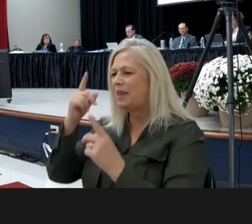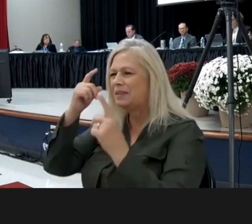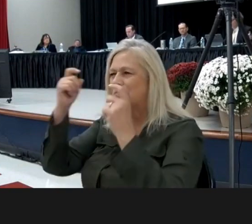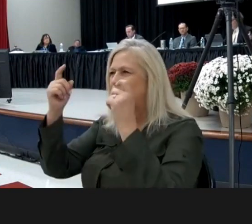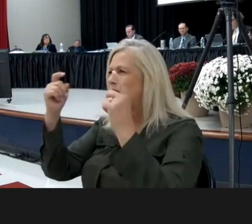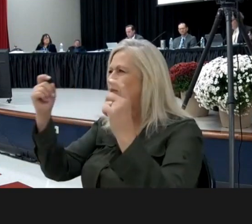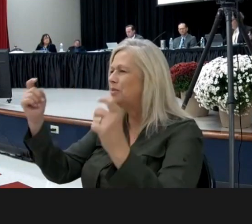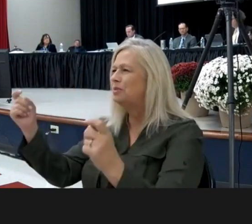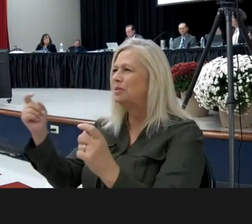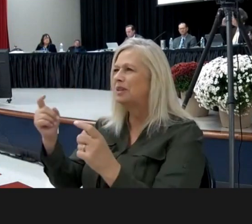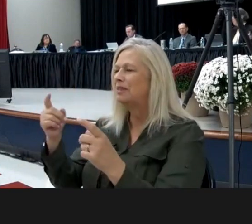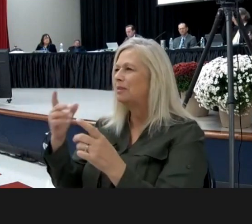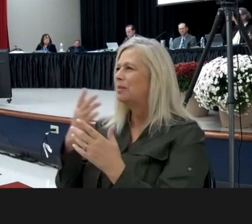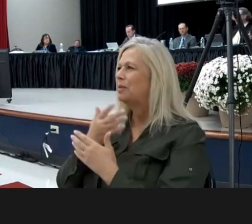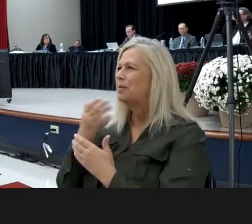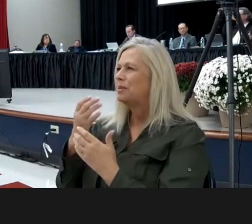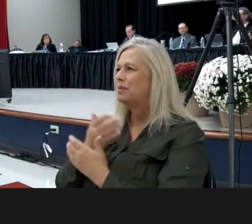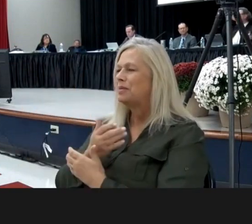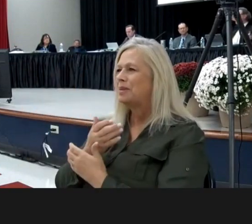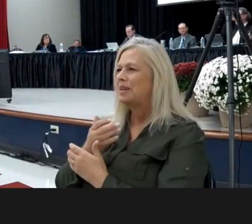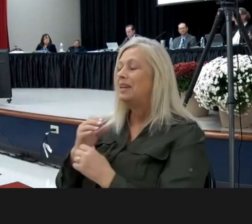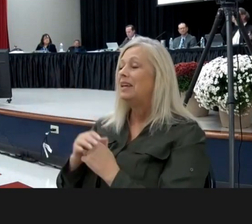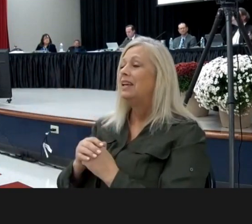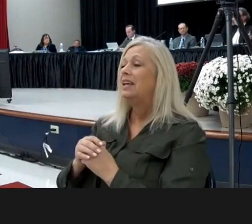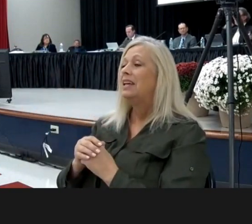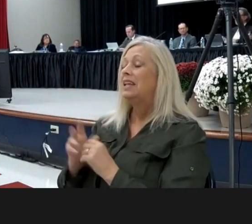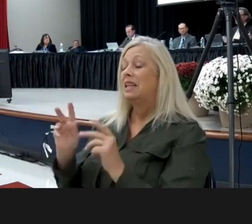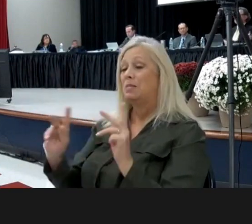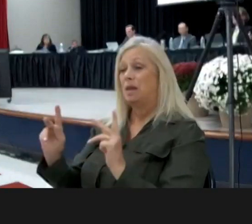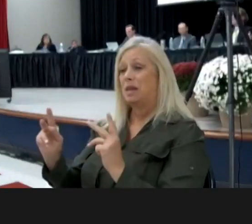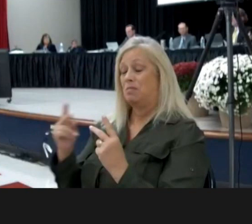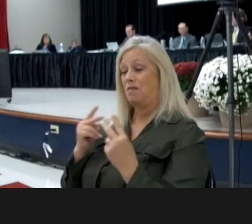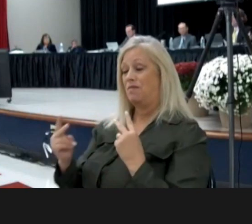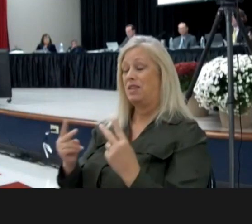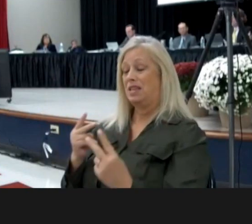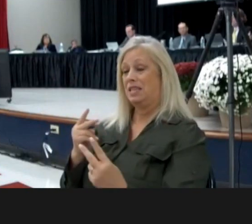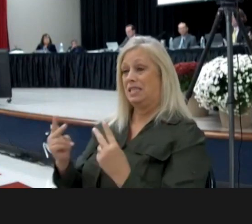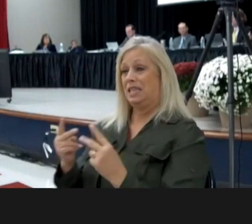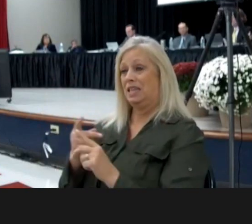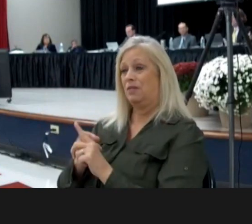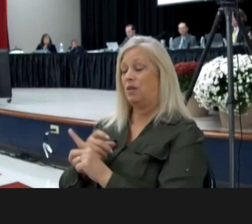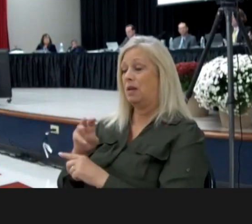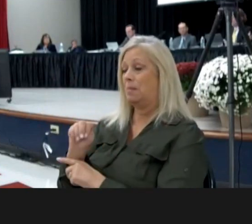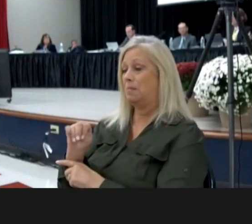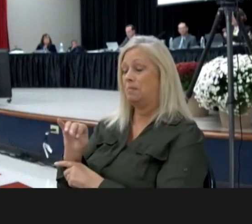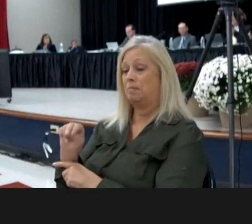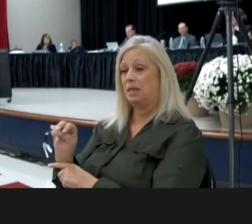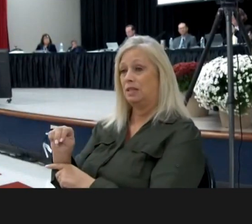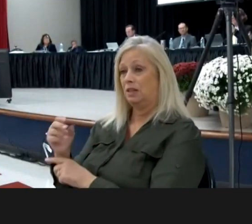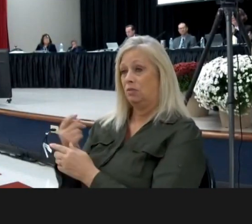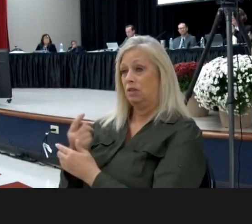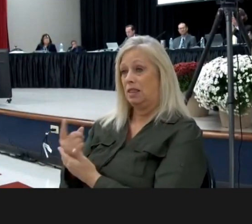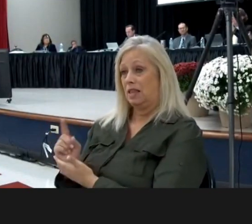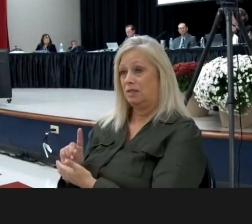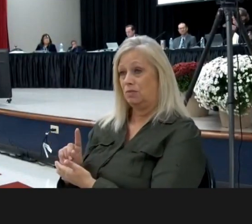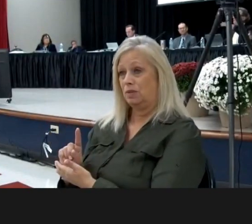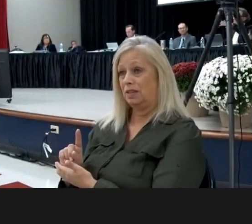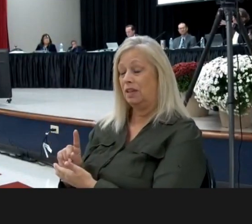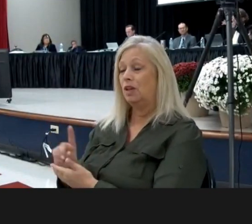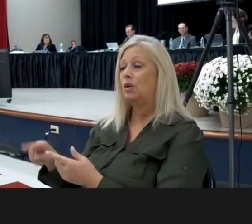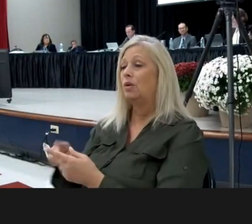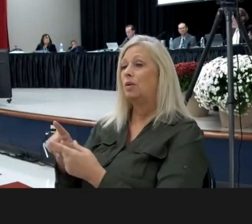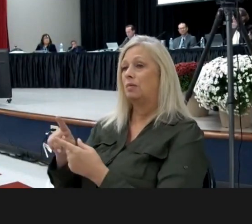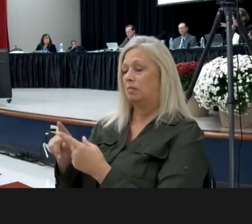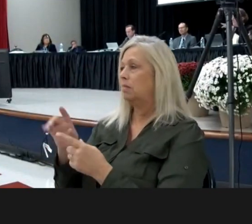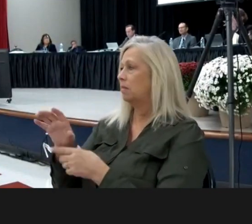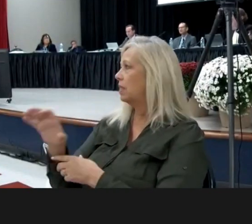beautiful. I had some folks visiting, some investment banker friends visiting from Minnesota last week, and we had lunch at the Baylor Club, and we're kind of